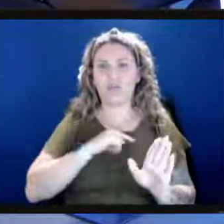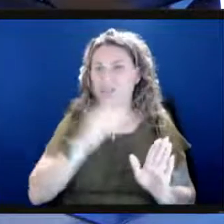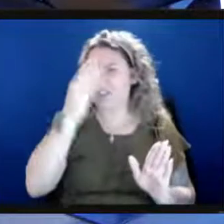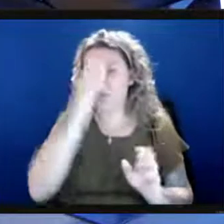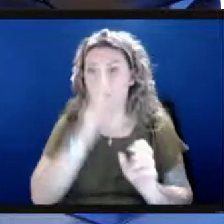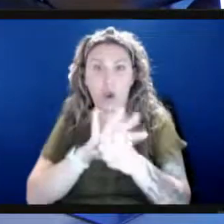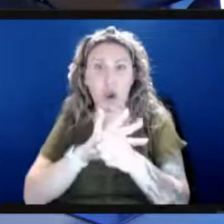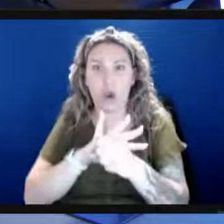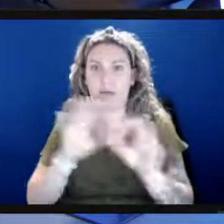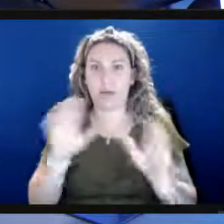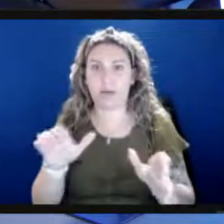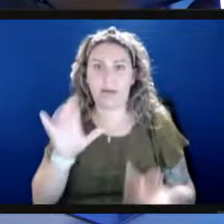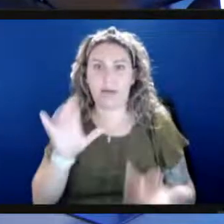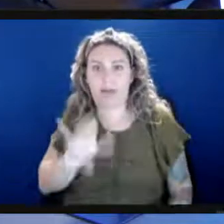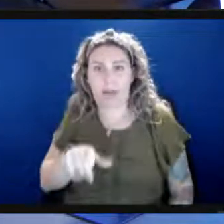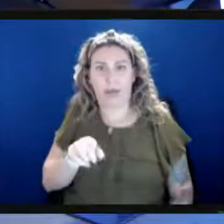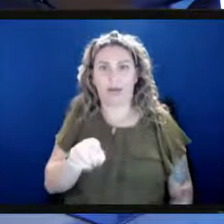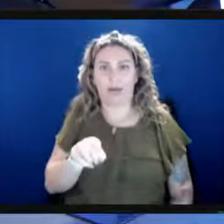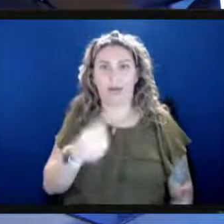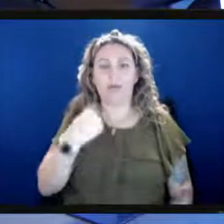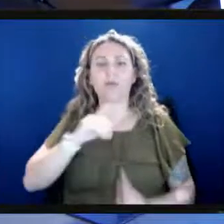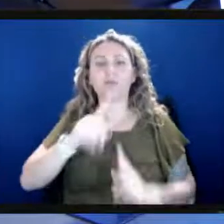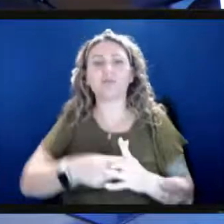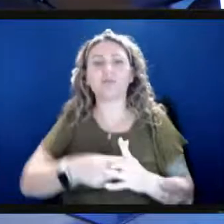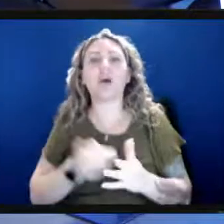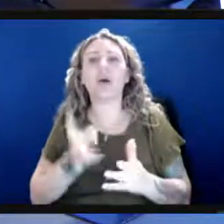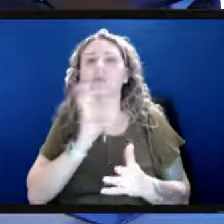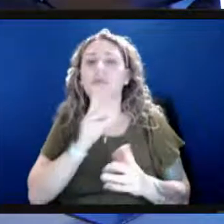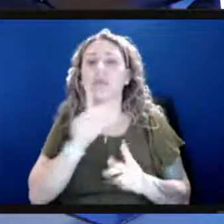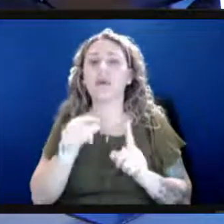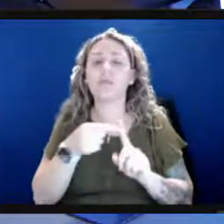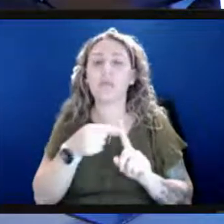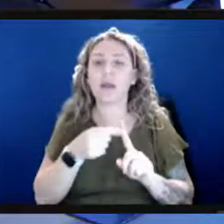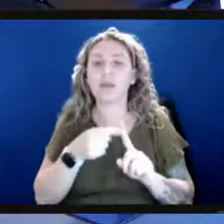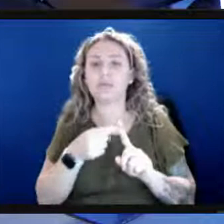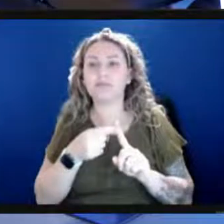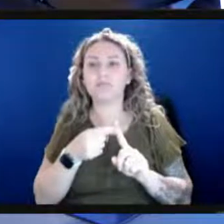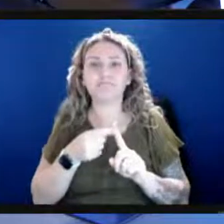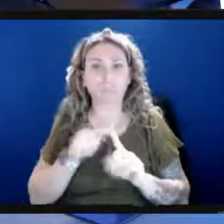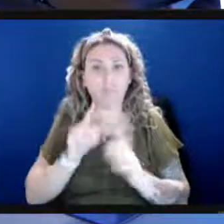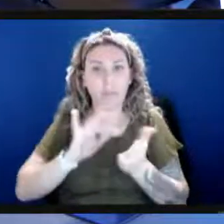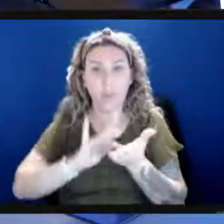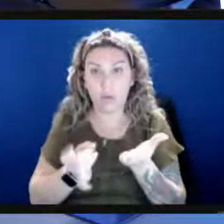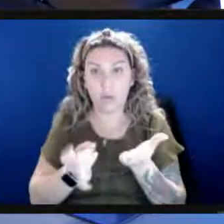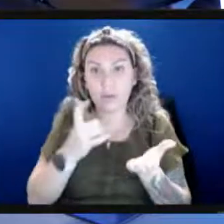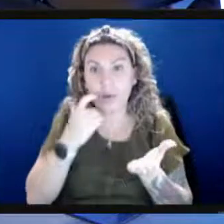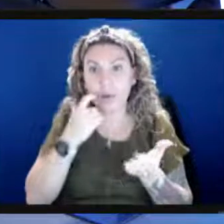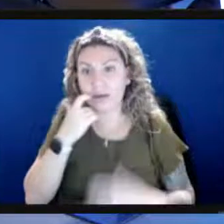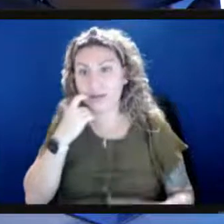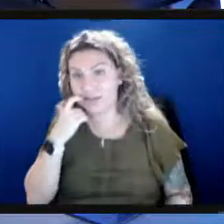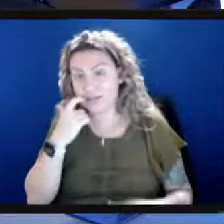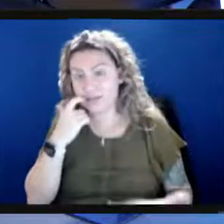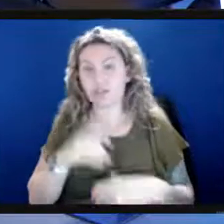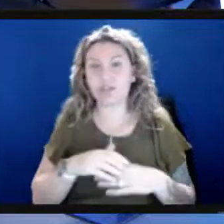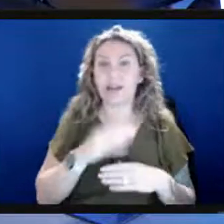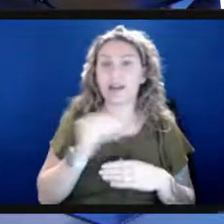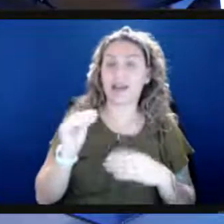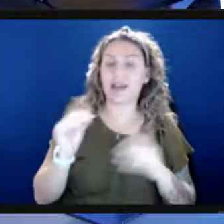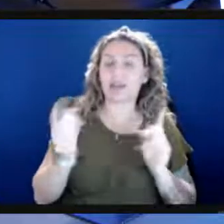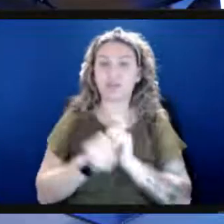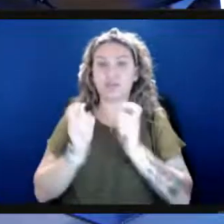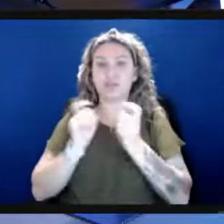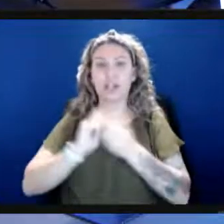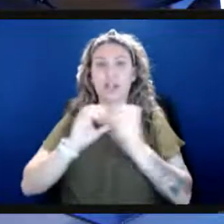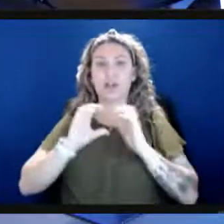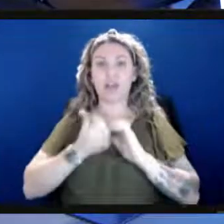was, that we were starting to talk a lot about opioid addiction and changing how